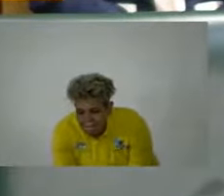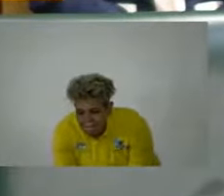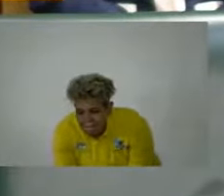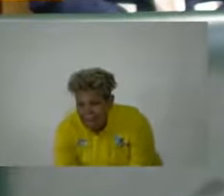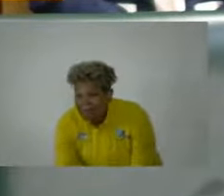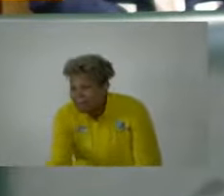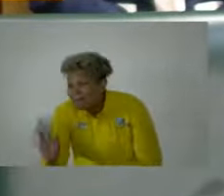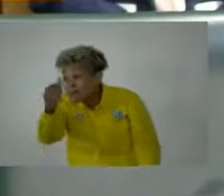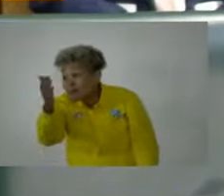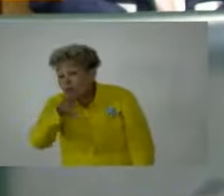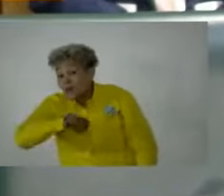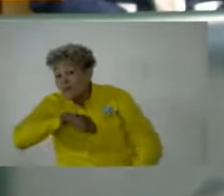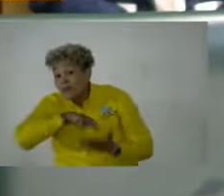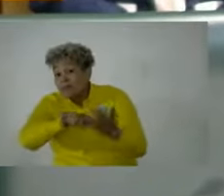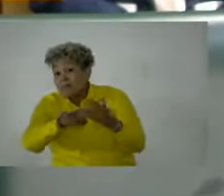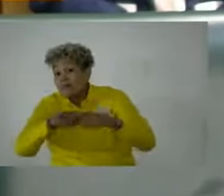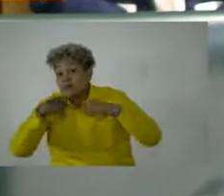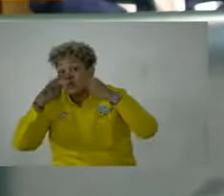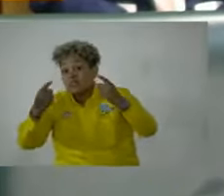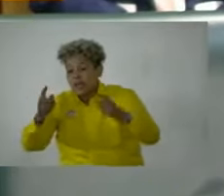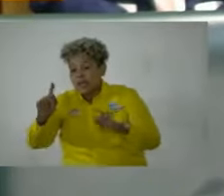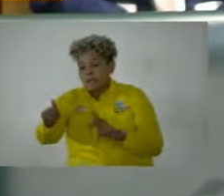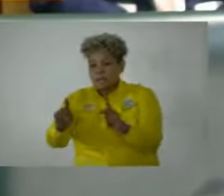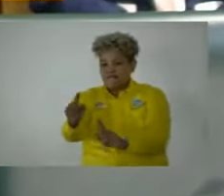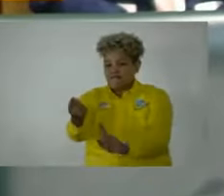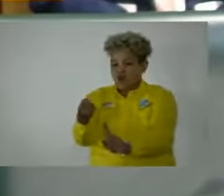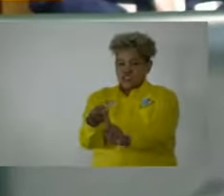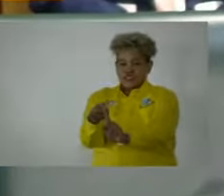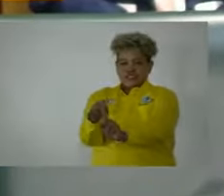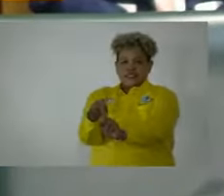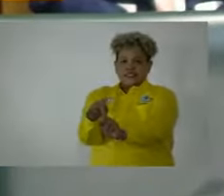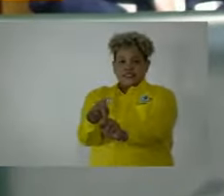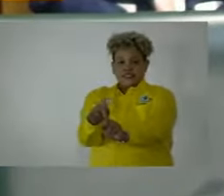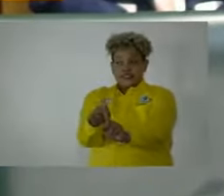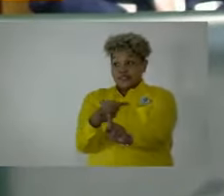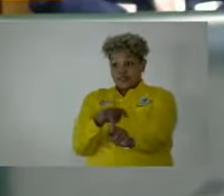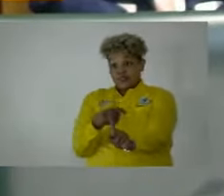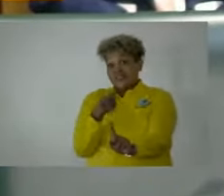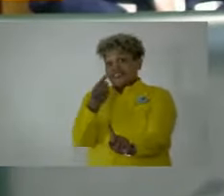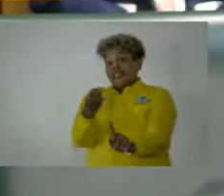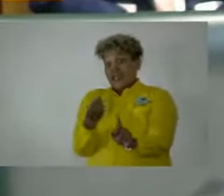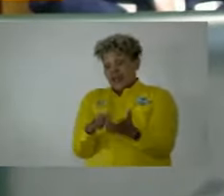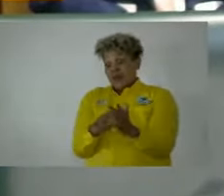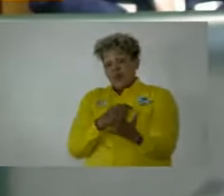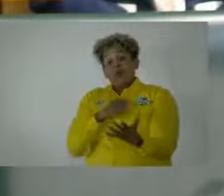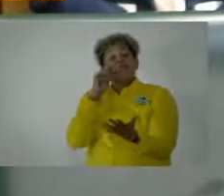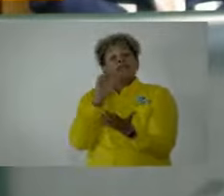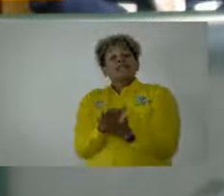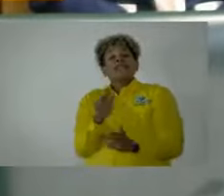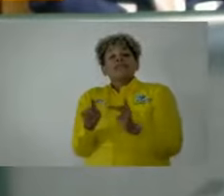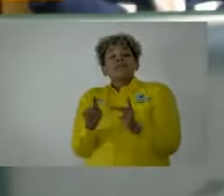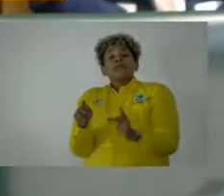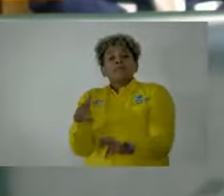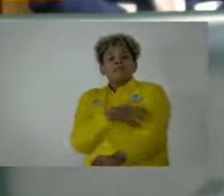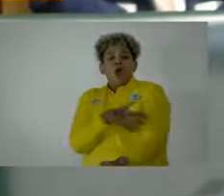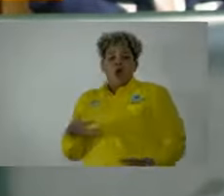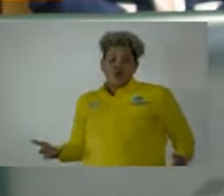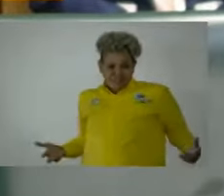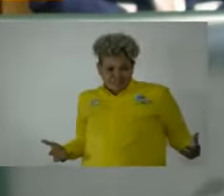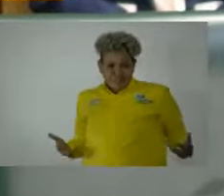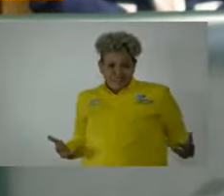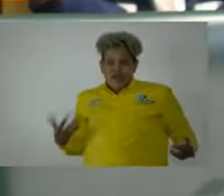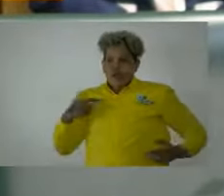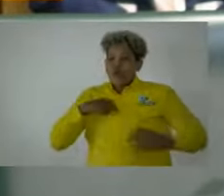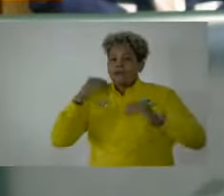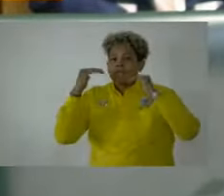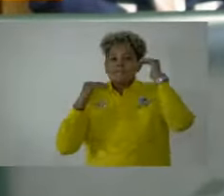This is what we mean when we say we put the people first. It is what we say when we believe in people power. And